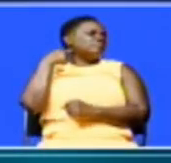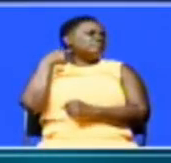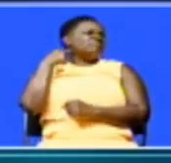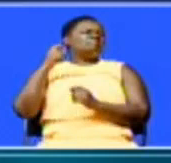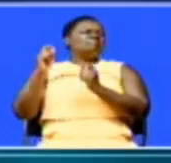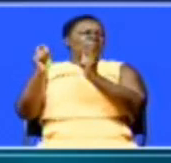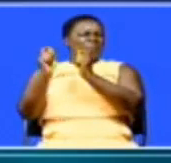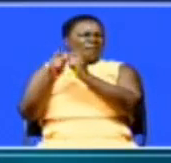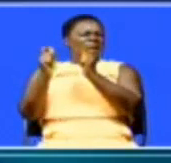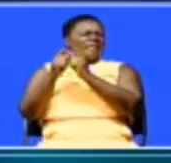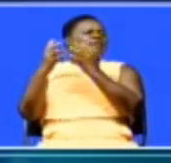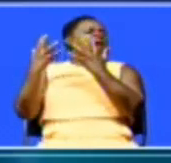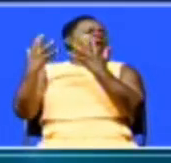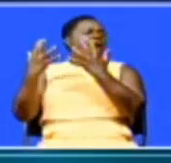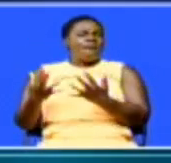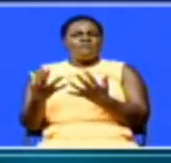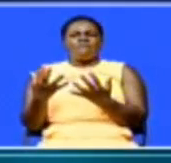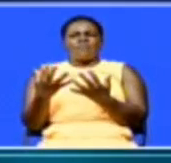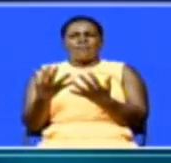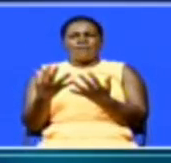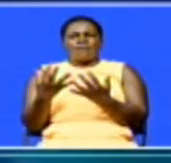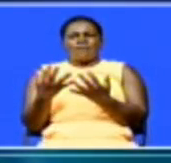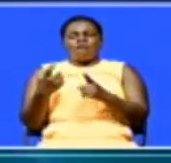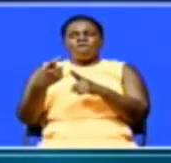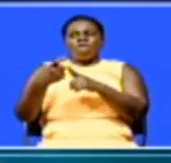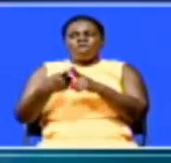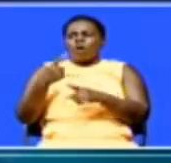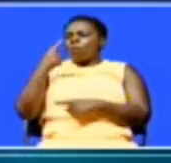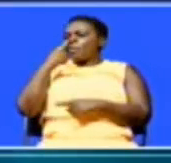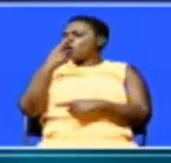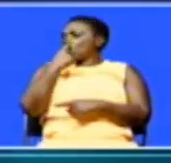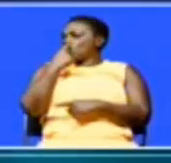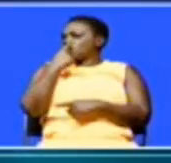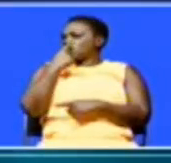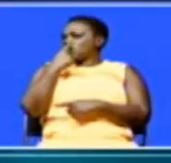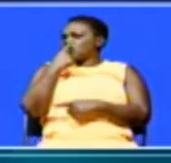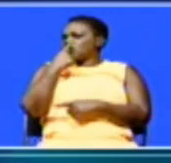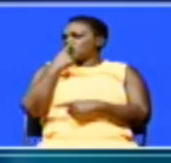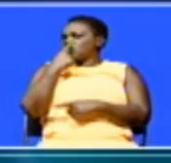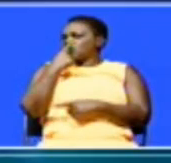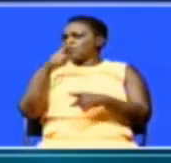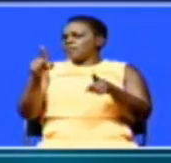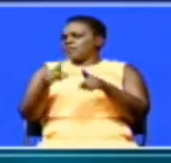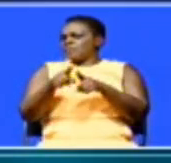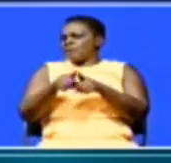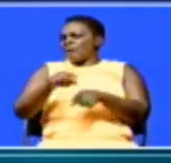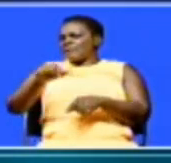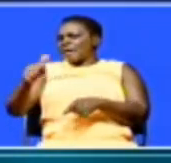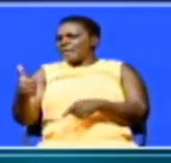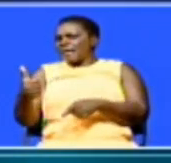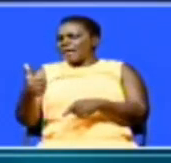ear. Yeah. You can imagine having something getting inside until here. Yes. And then they put the swab